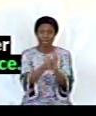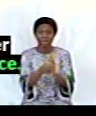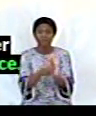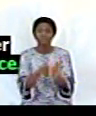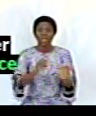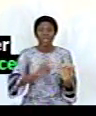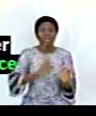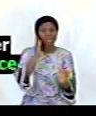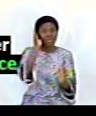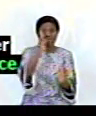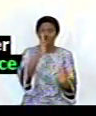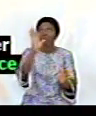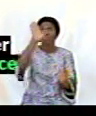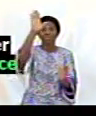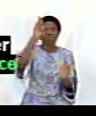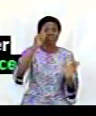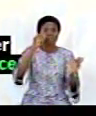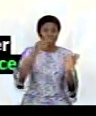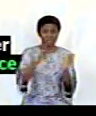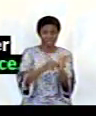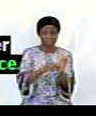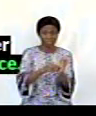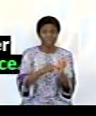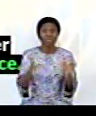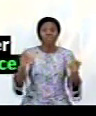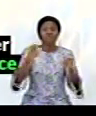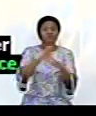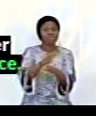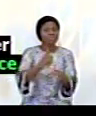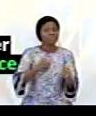I will your Witness